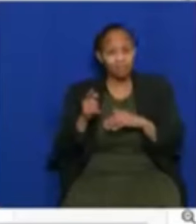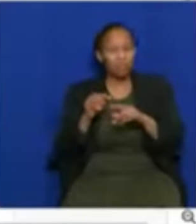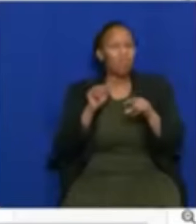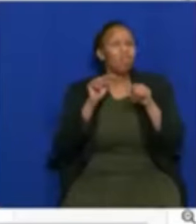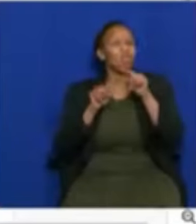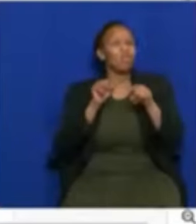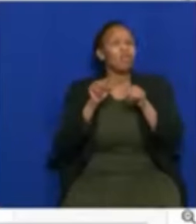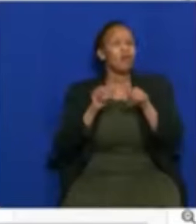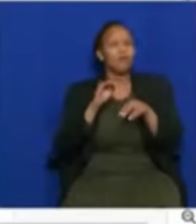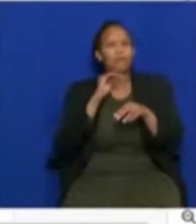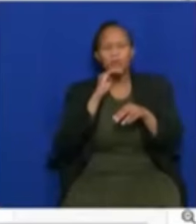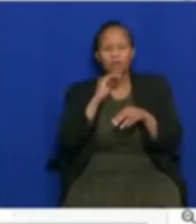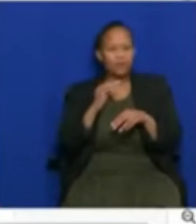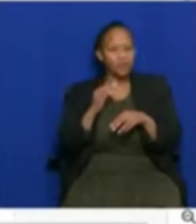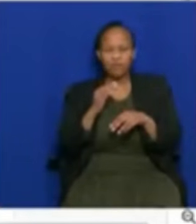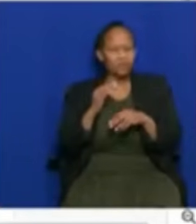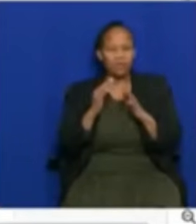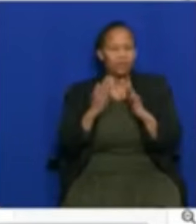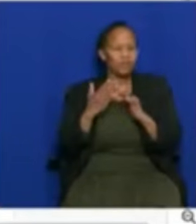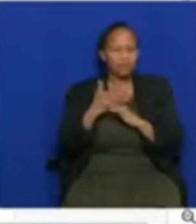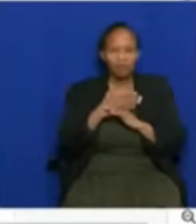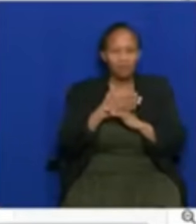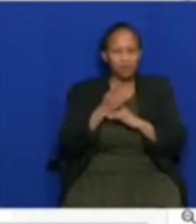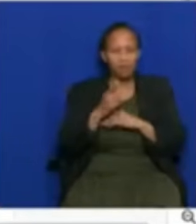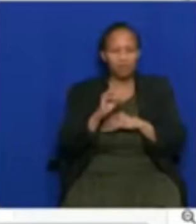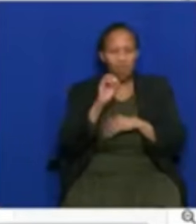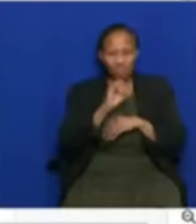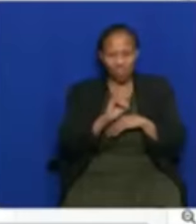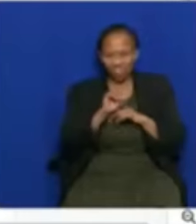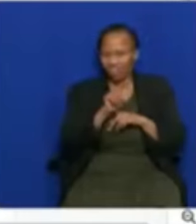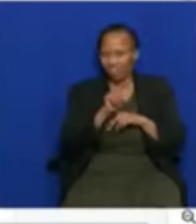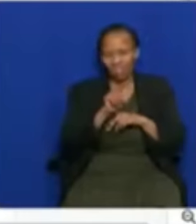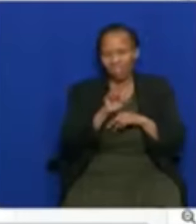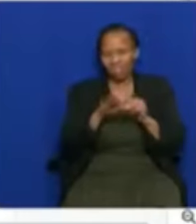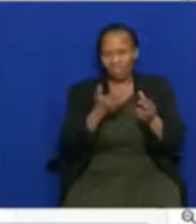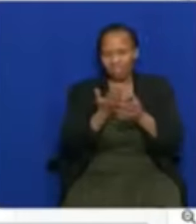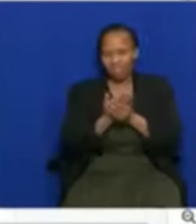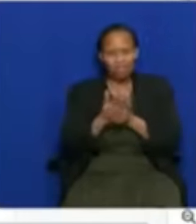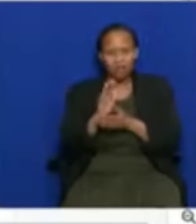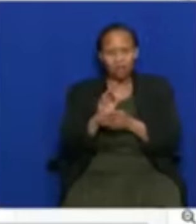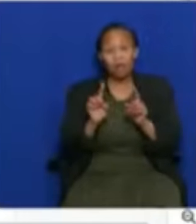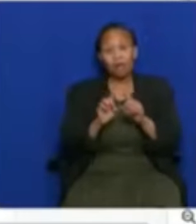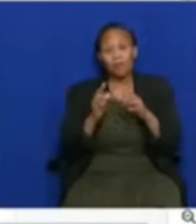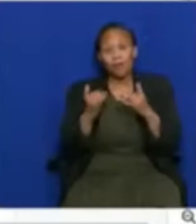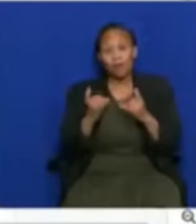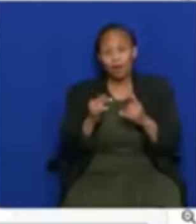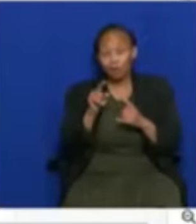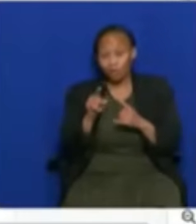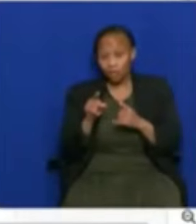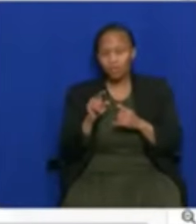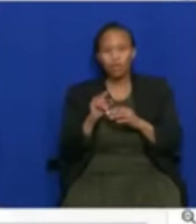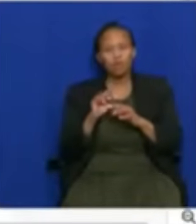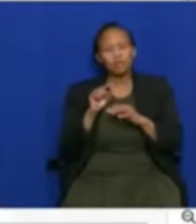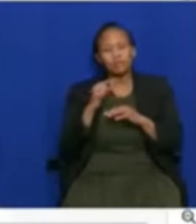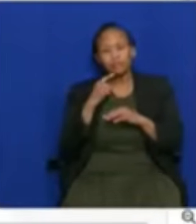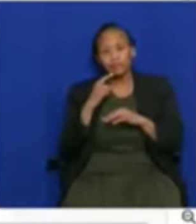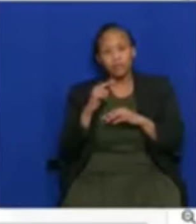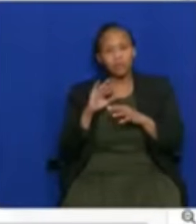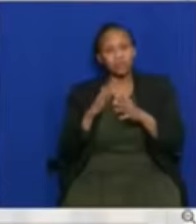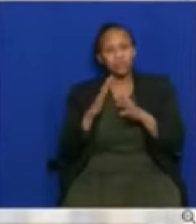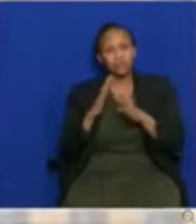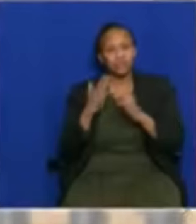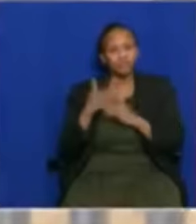docket. And your focus now is on the tampering with the original docket. So for the sake of progress, I